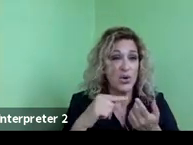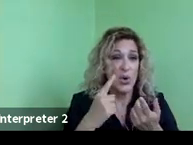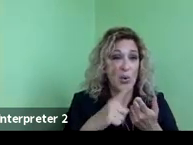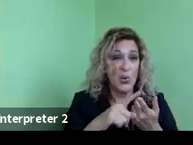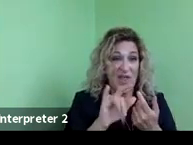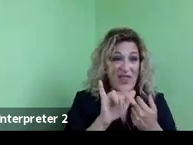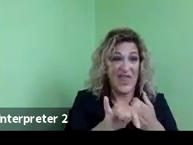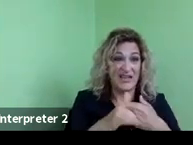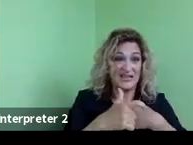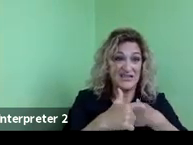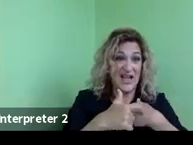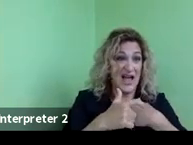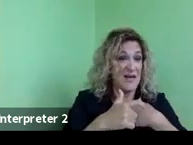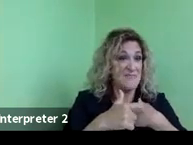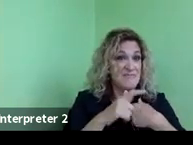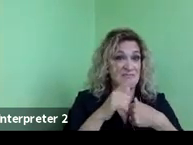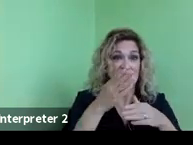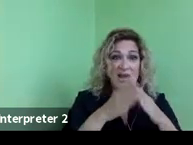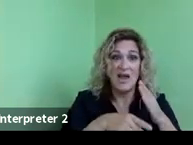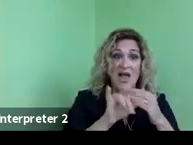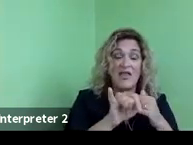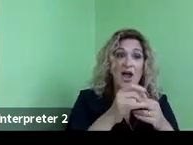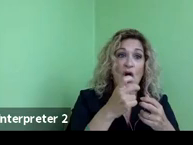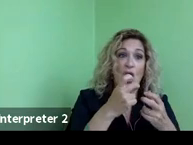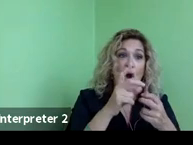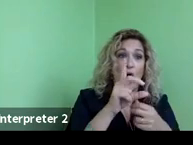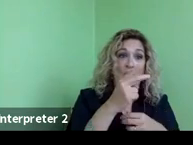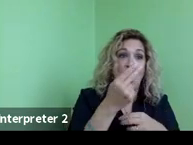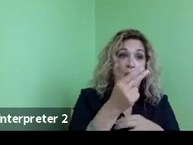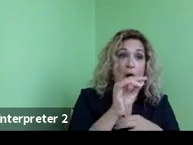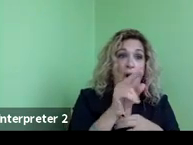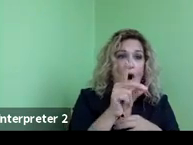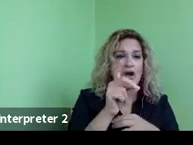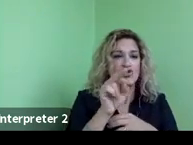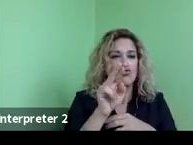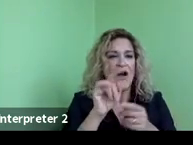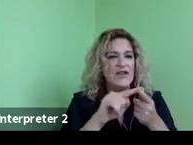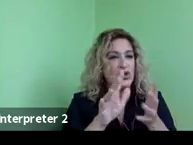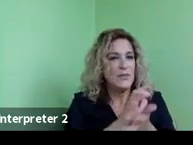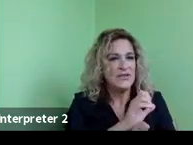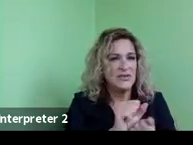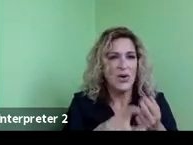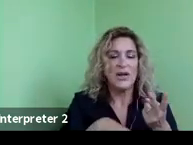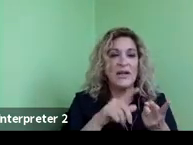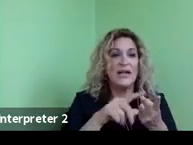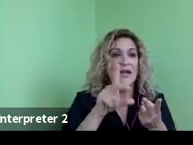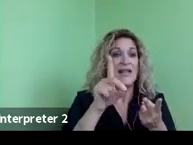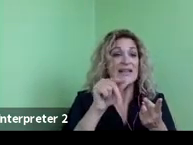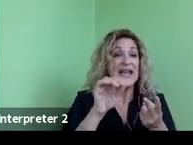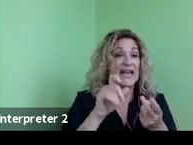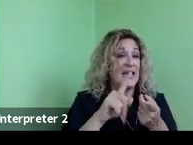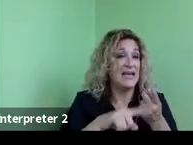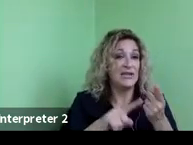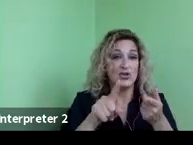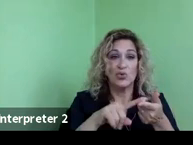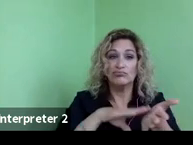That hard drive needs to be destroyed. Data needs to be purged. This is also true with phones